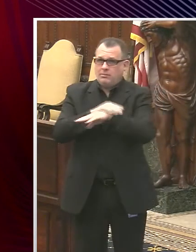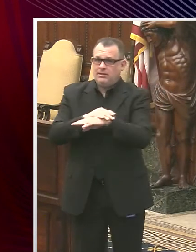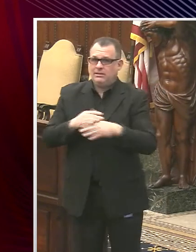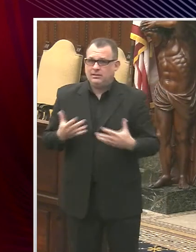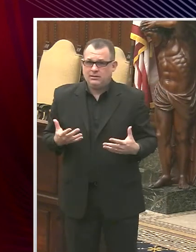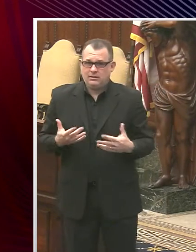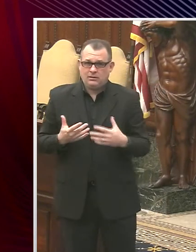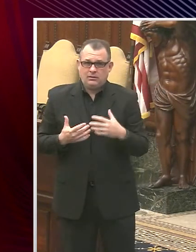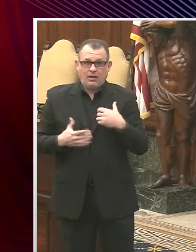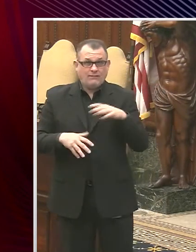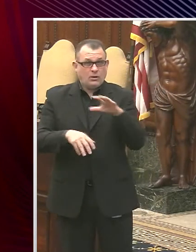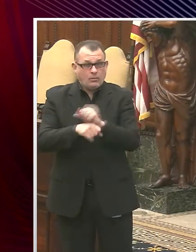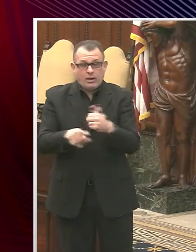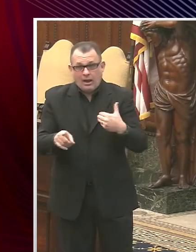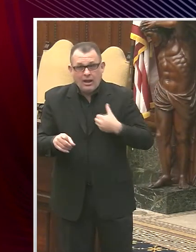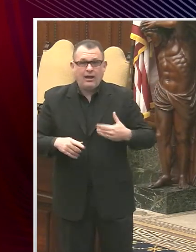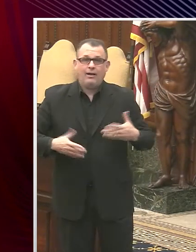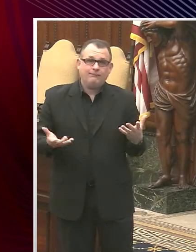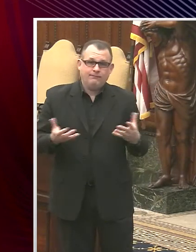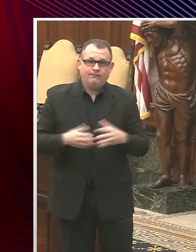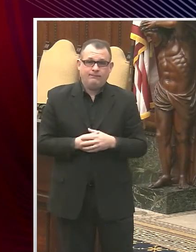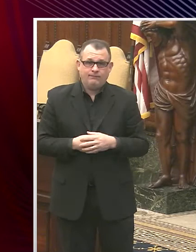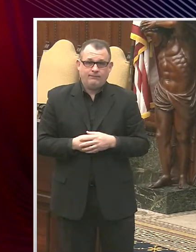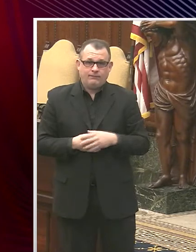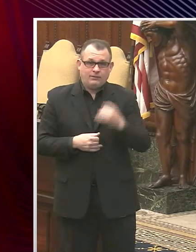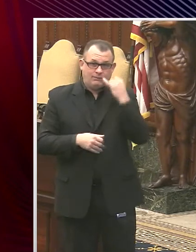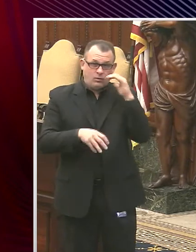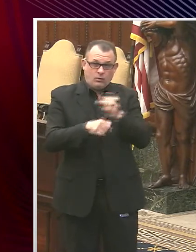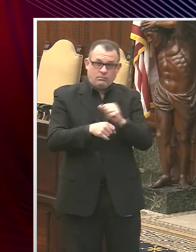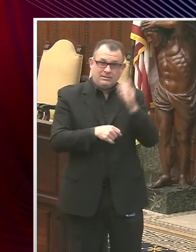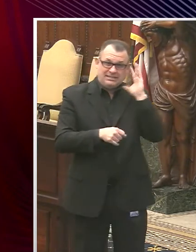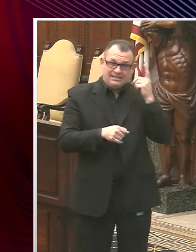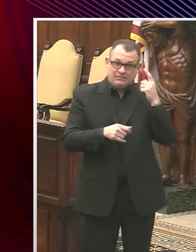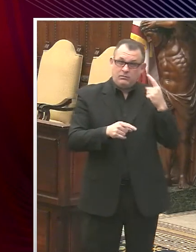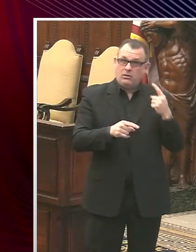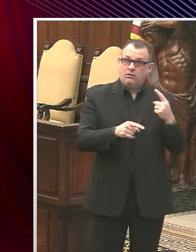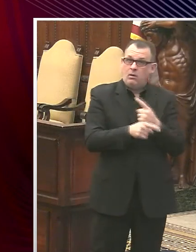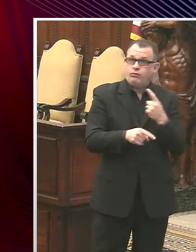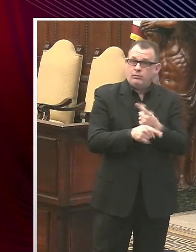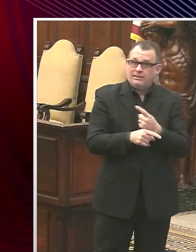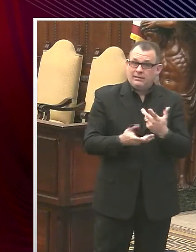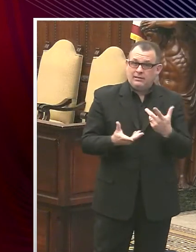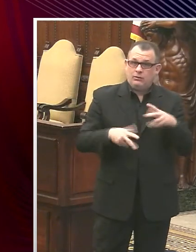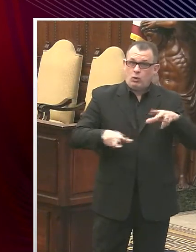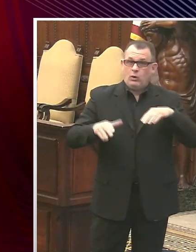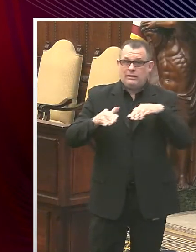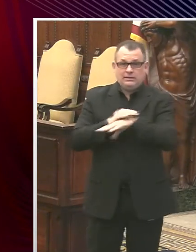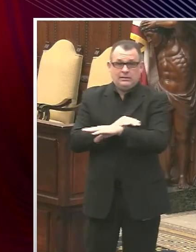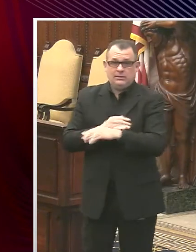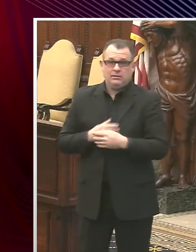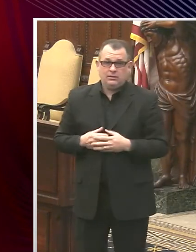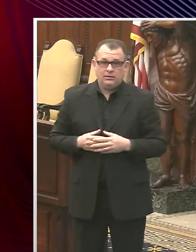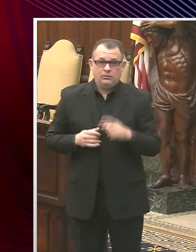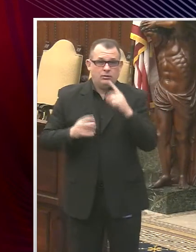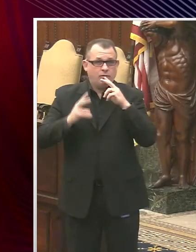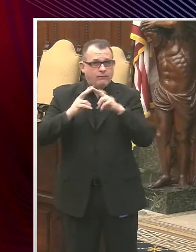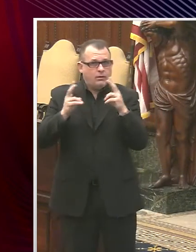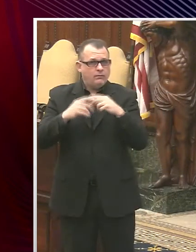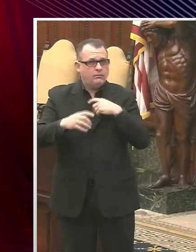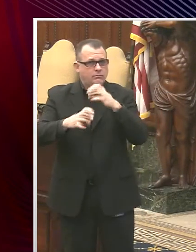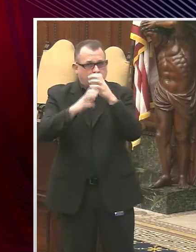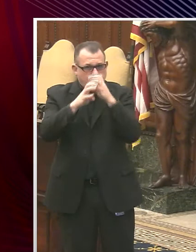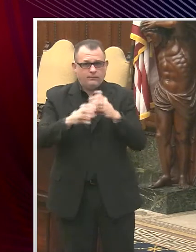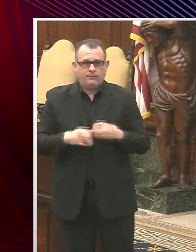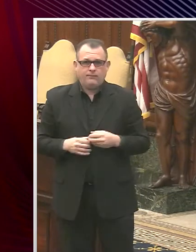have appointments if, and their appointments seem to be appropriate. I can say for the walk-up that we are going to be very careful about